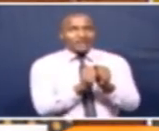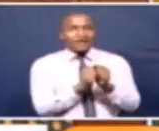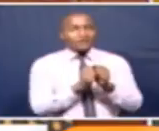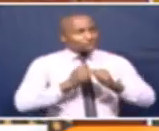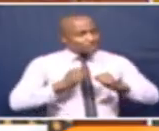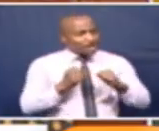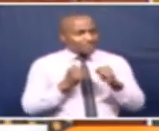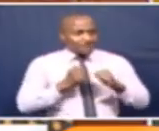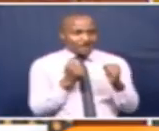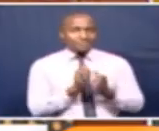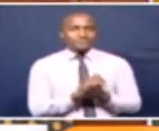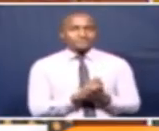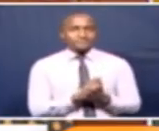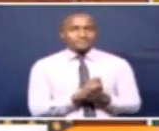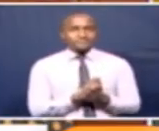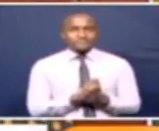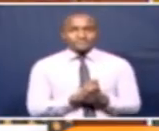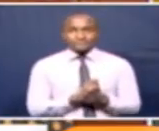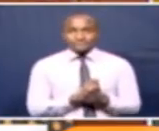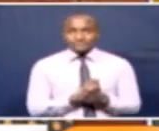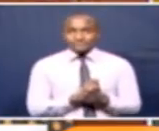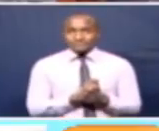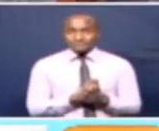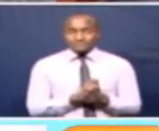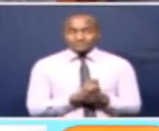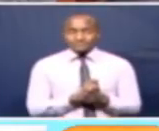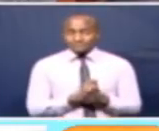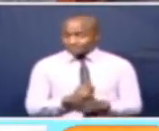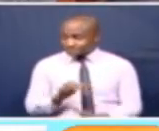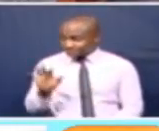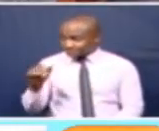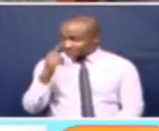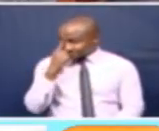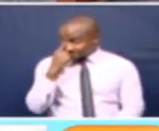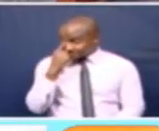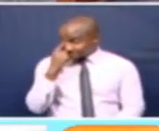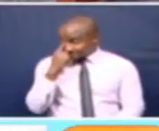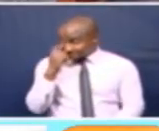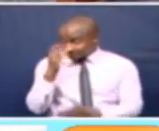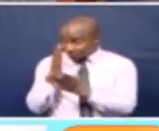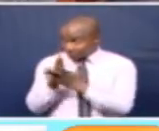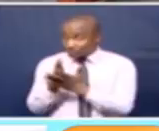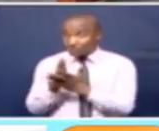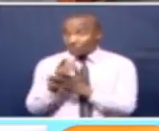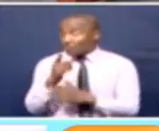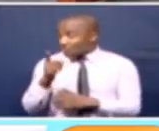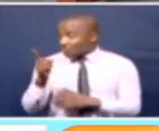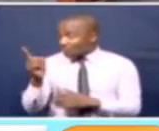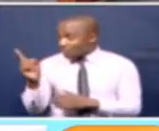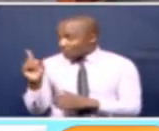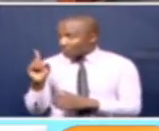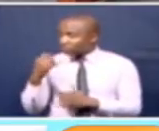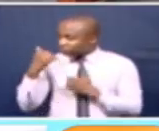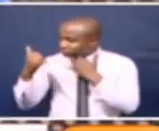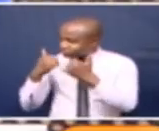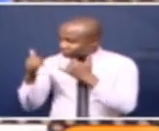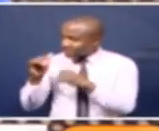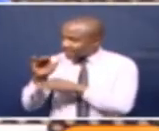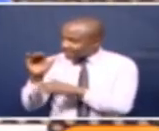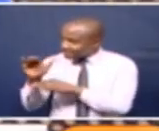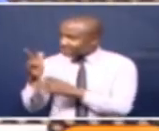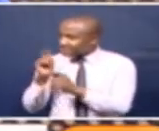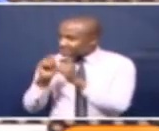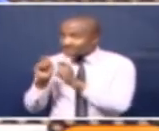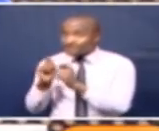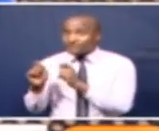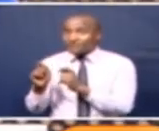happy. Yeah. Yes. And I must thank you because, you know, irrespective of the fact that everybody is calling and asking for interviews,